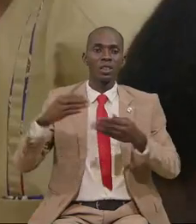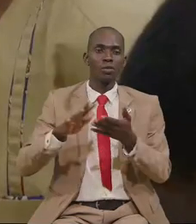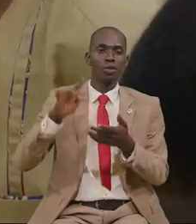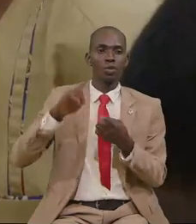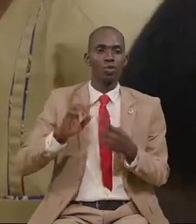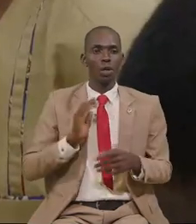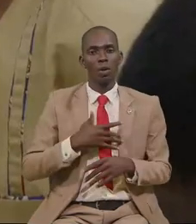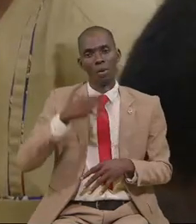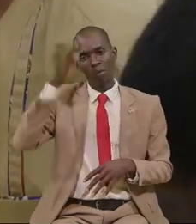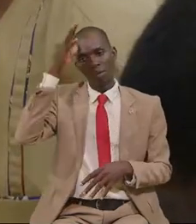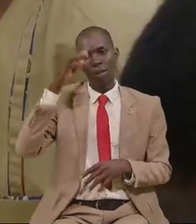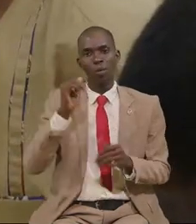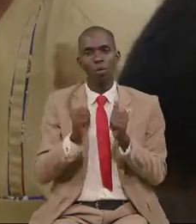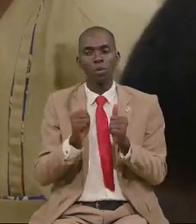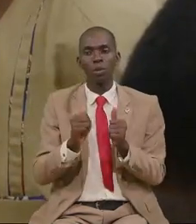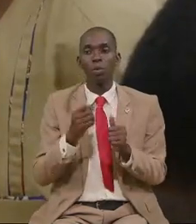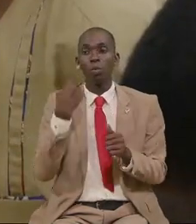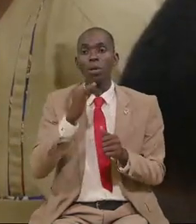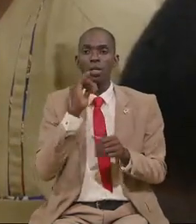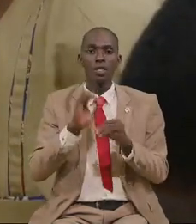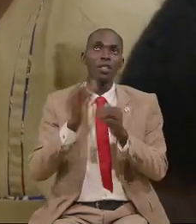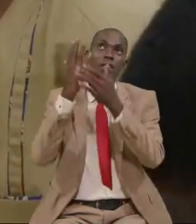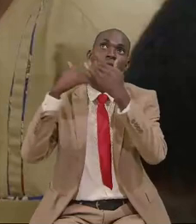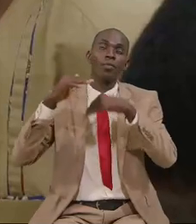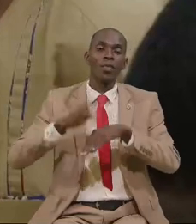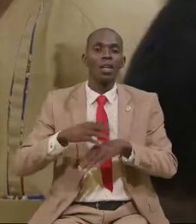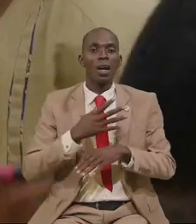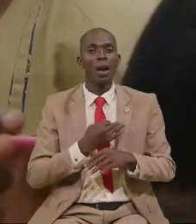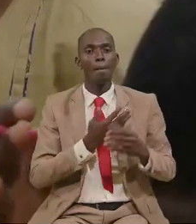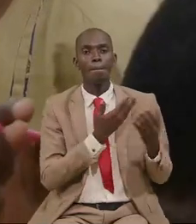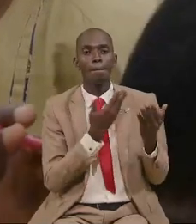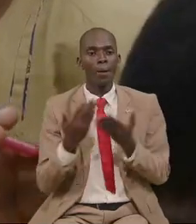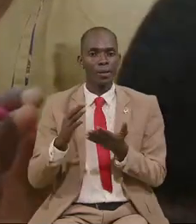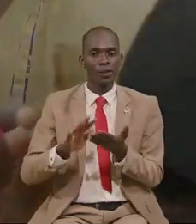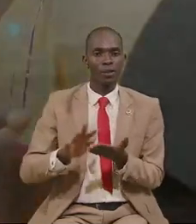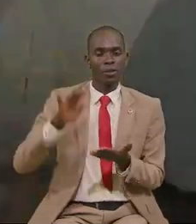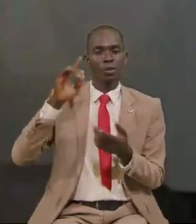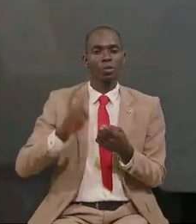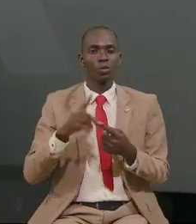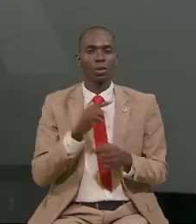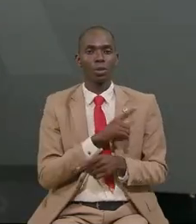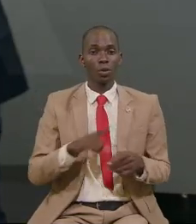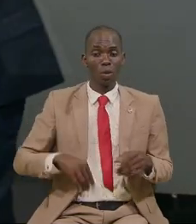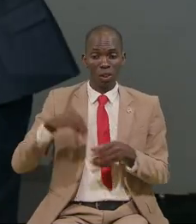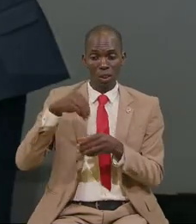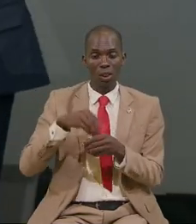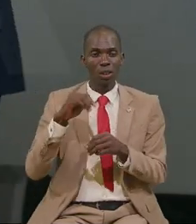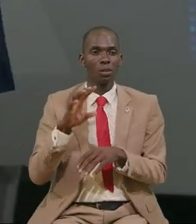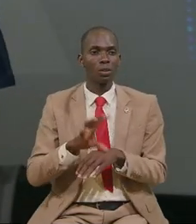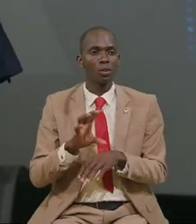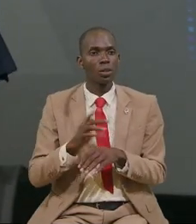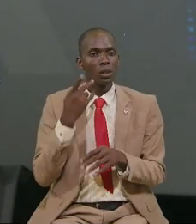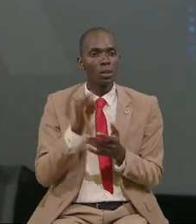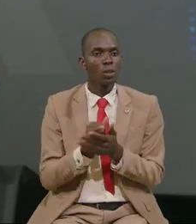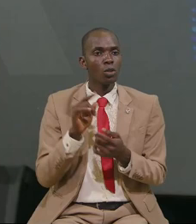in heaven. And we bring glory unto the Lord in the church. It says unto